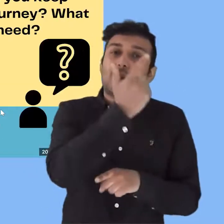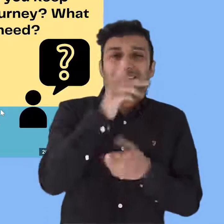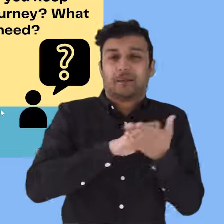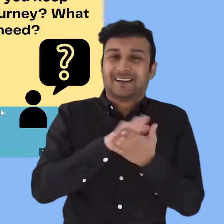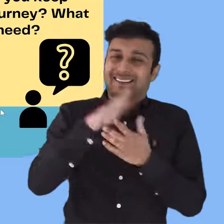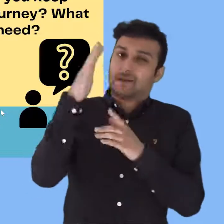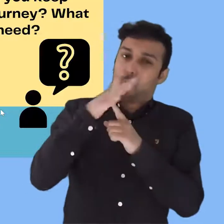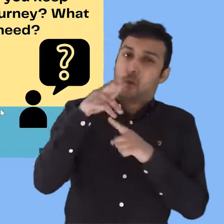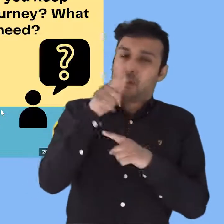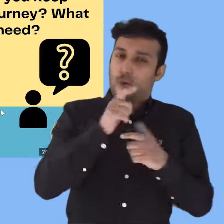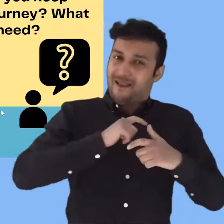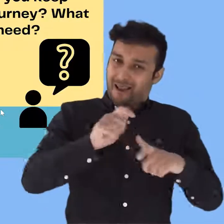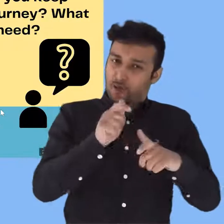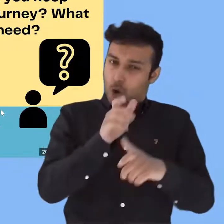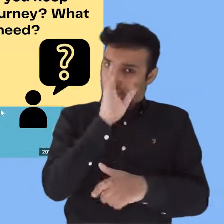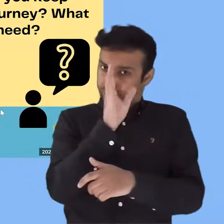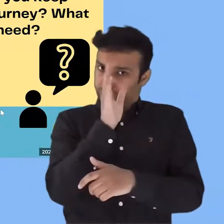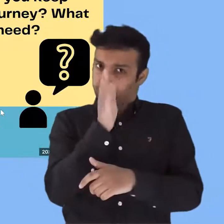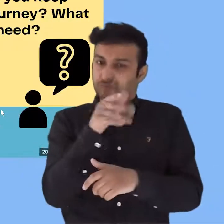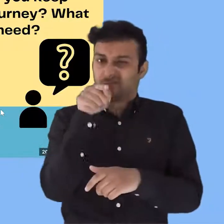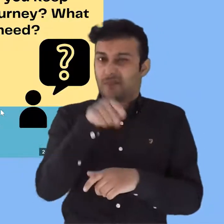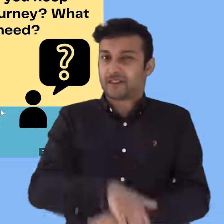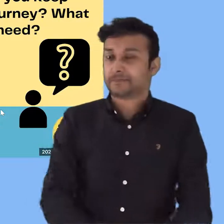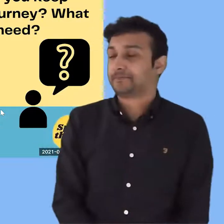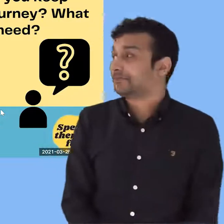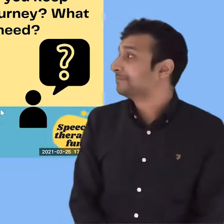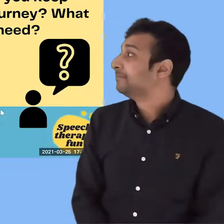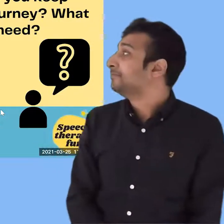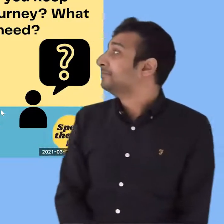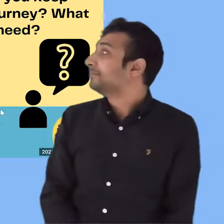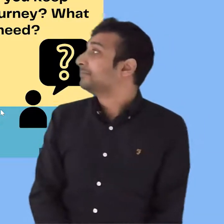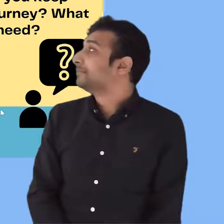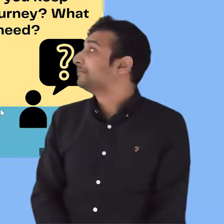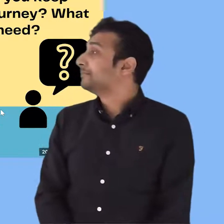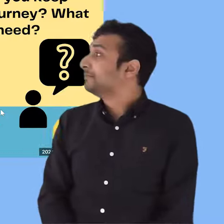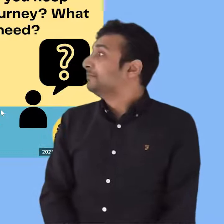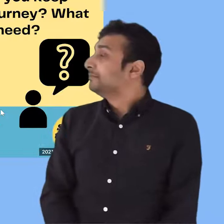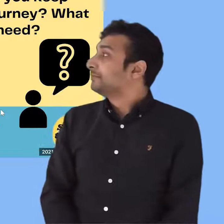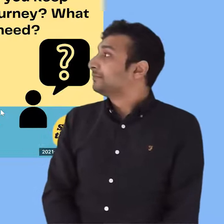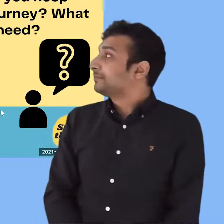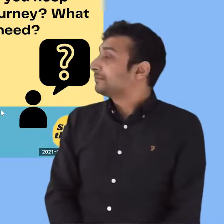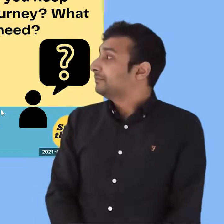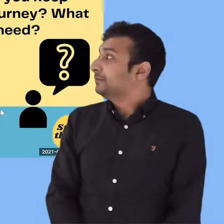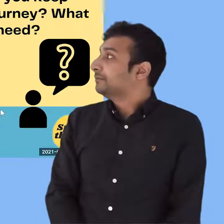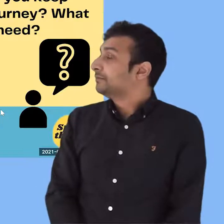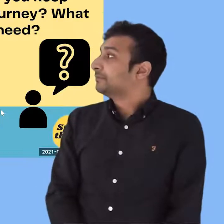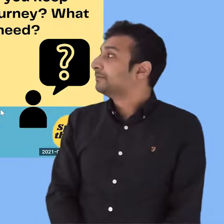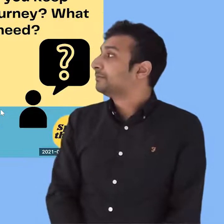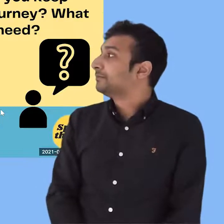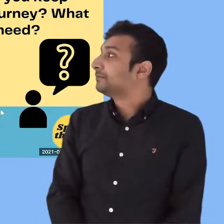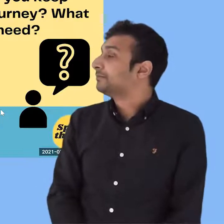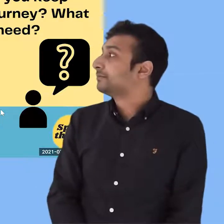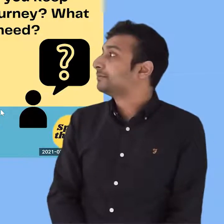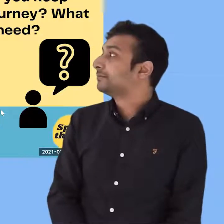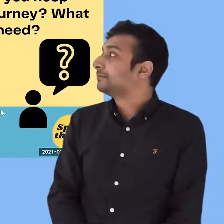Okay. And so what one thing, so I've asked lots of self-reflection questions today, but if there's one thing you take